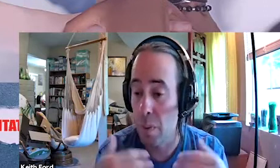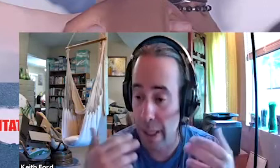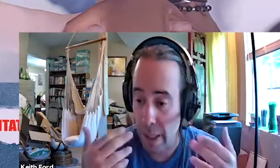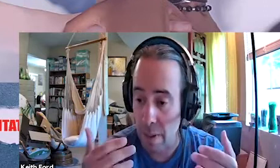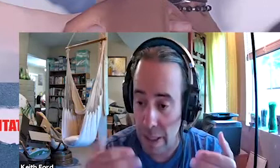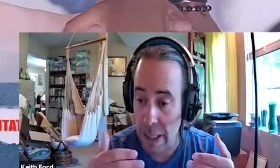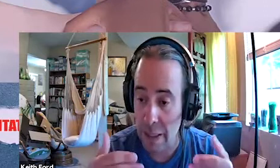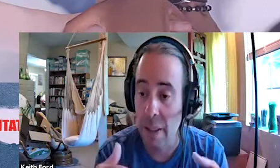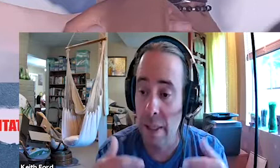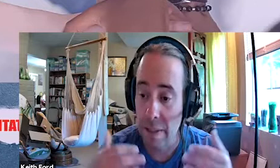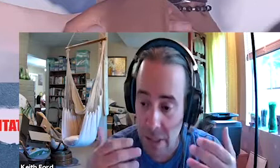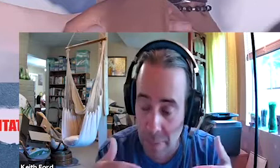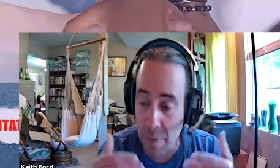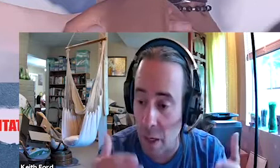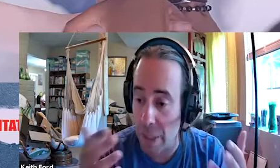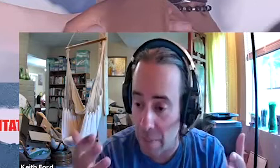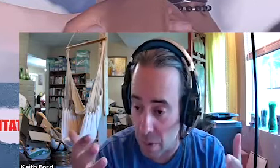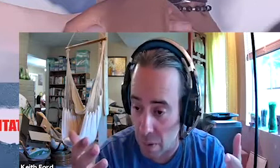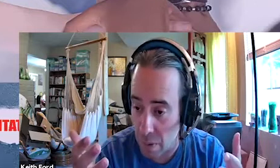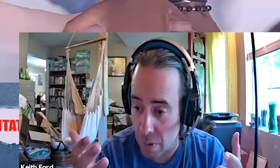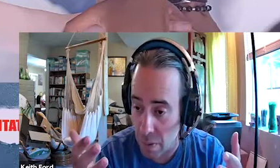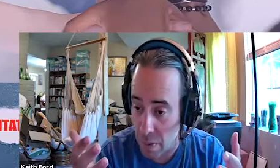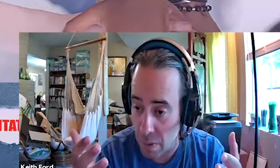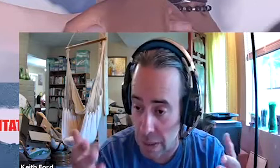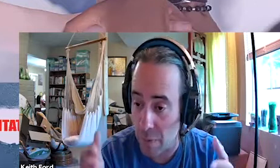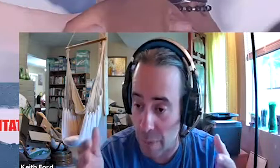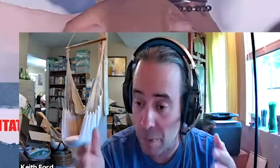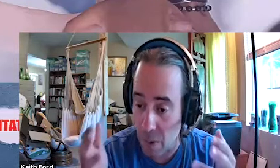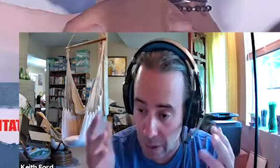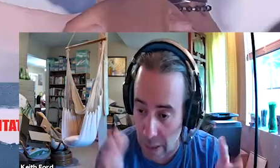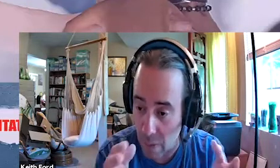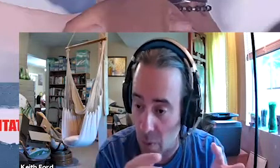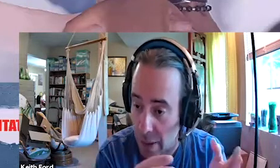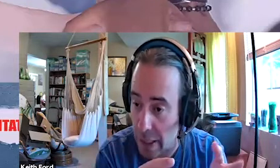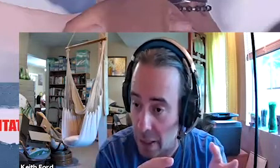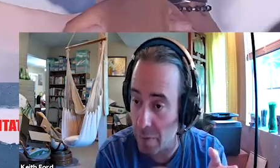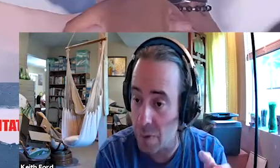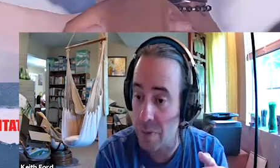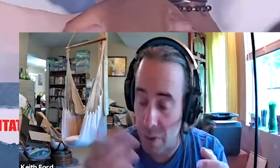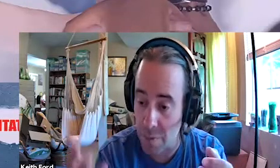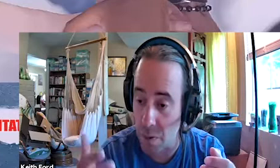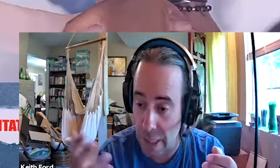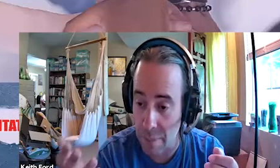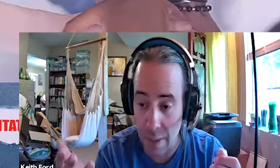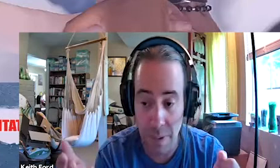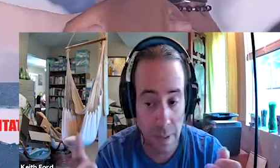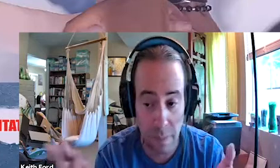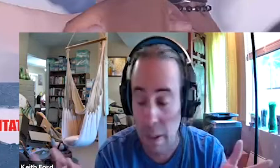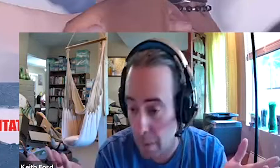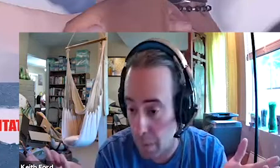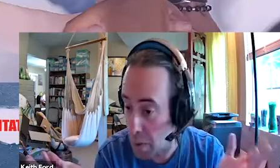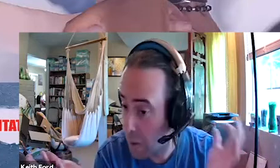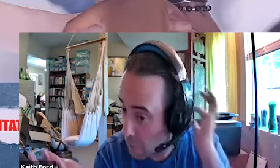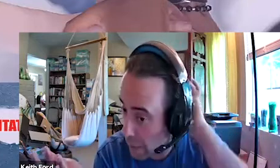So we guaranteed that some of our people are going to get interviews for these full-time jobs